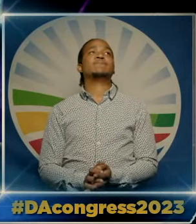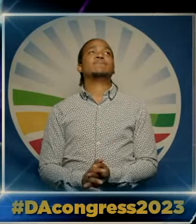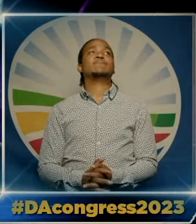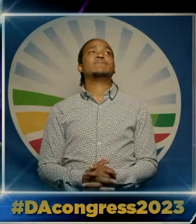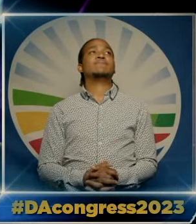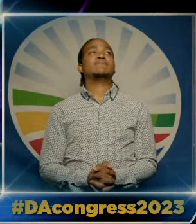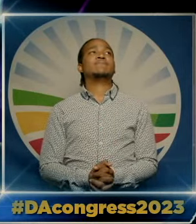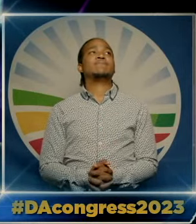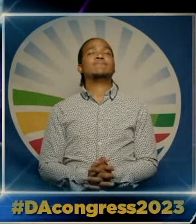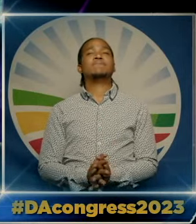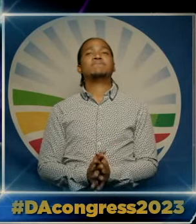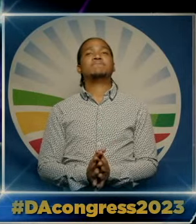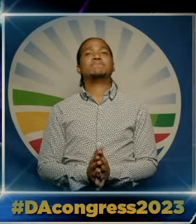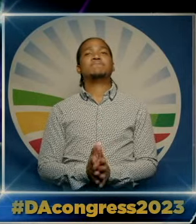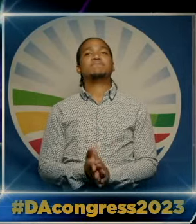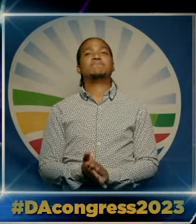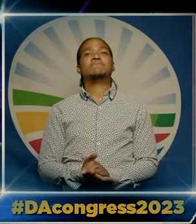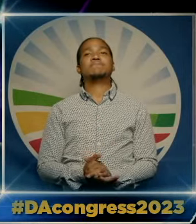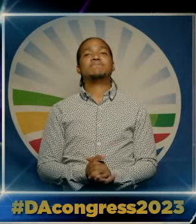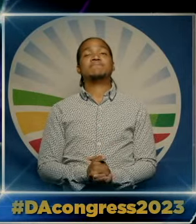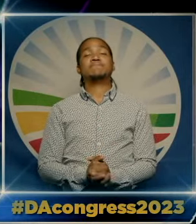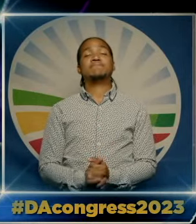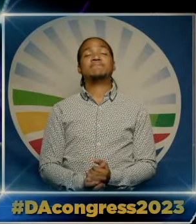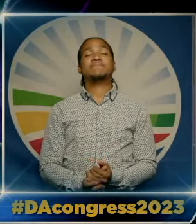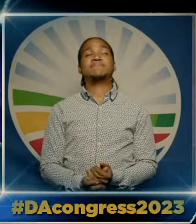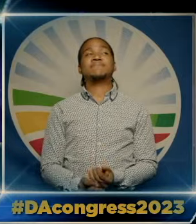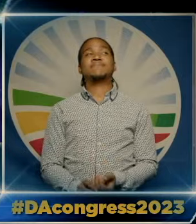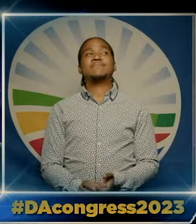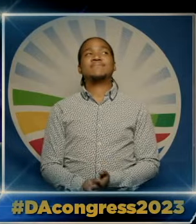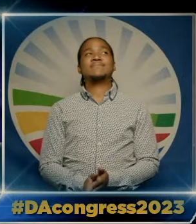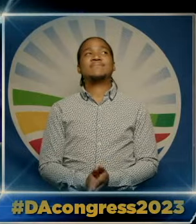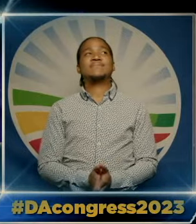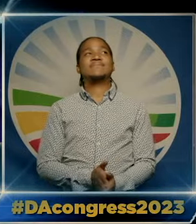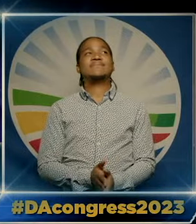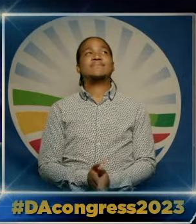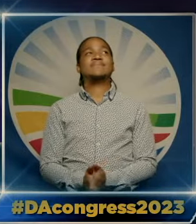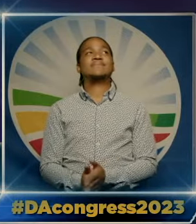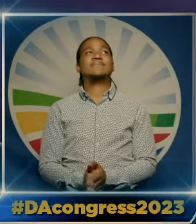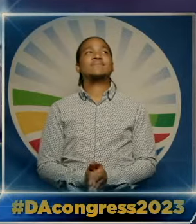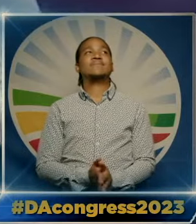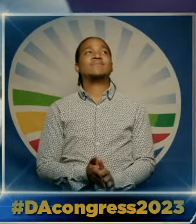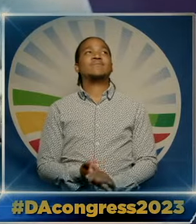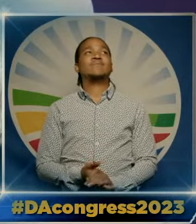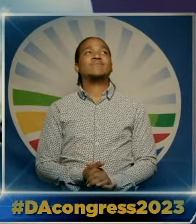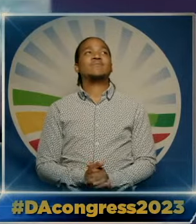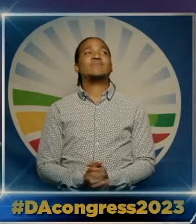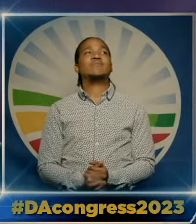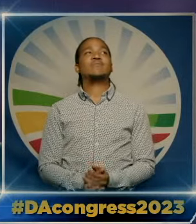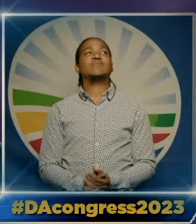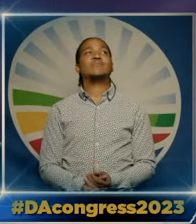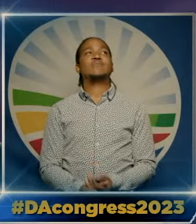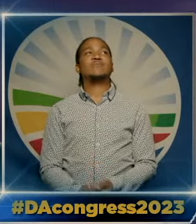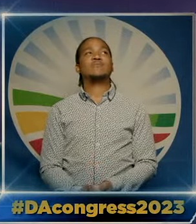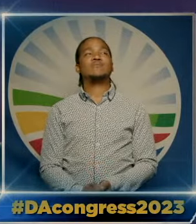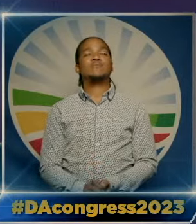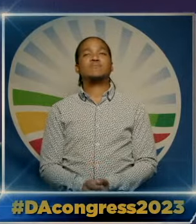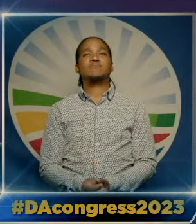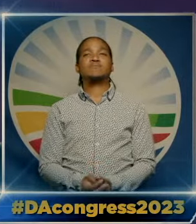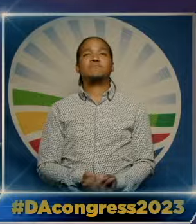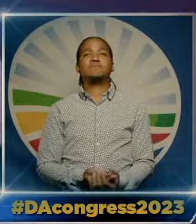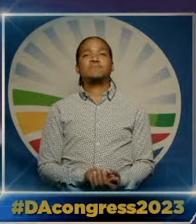I used to think that I was so ice cool, that I could make my heart's